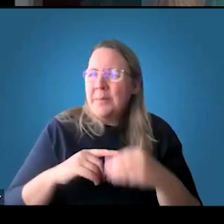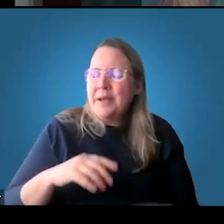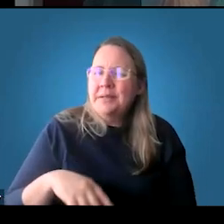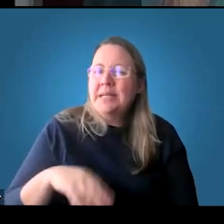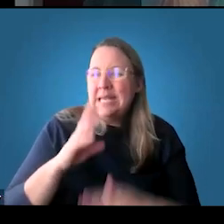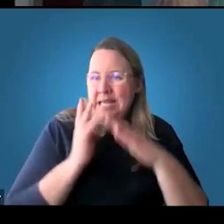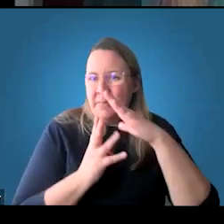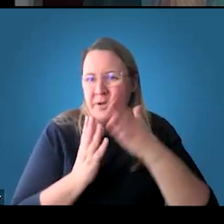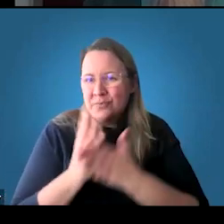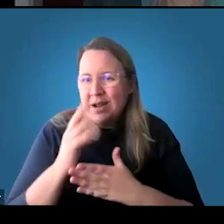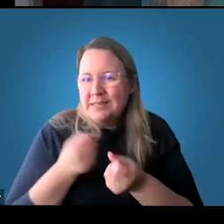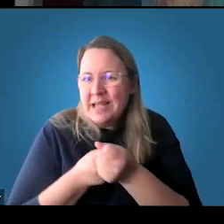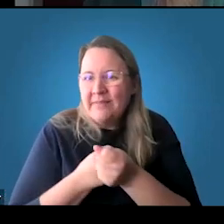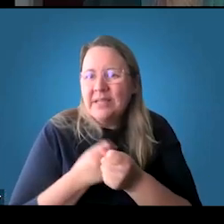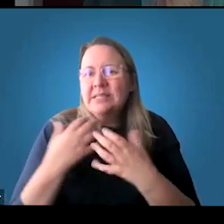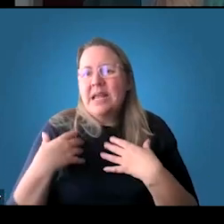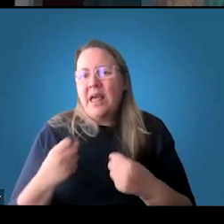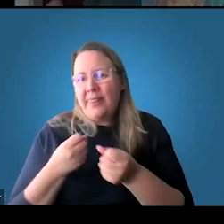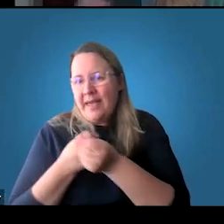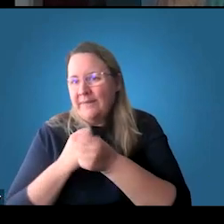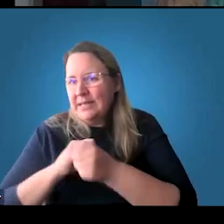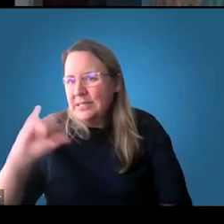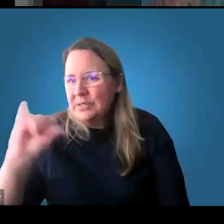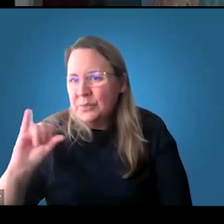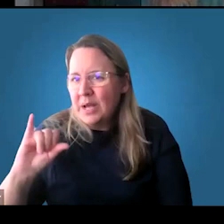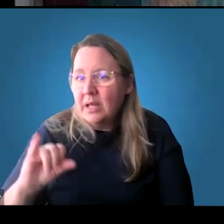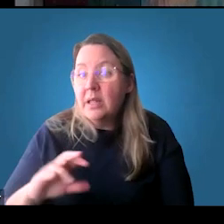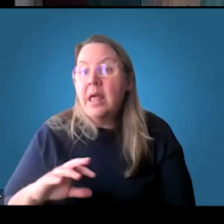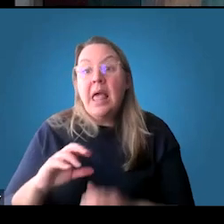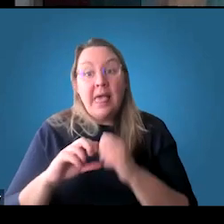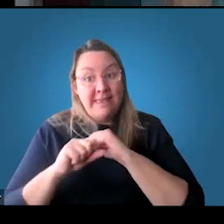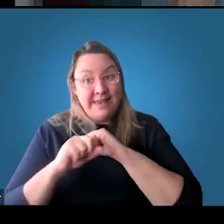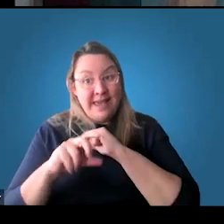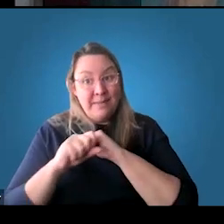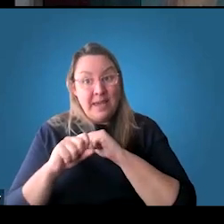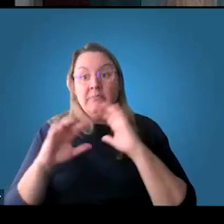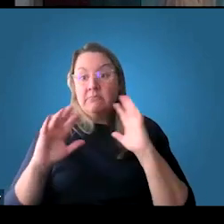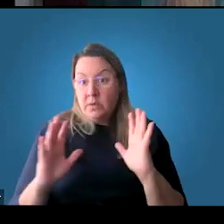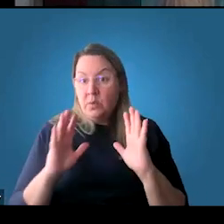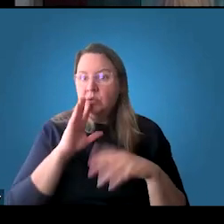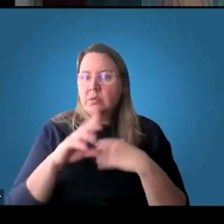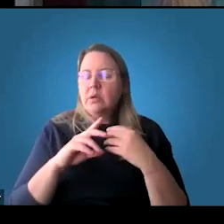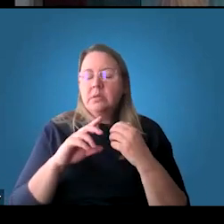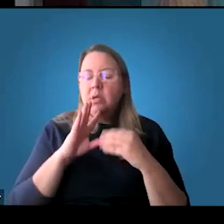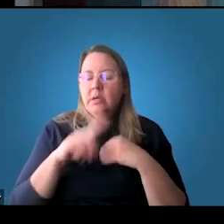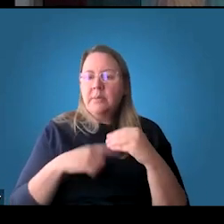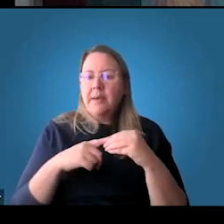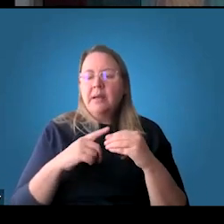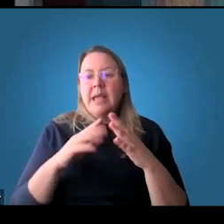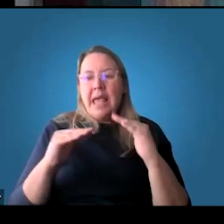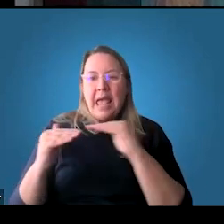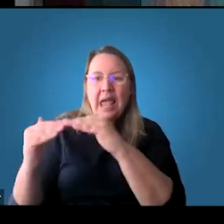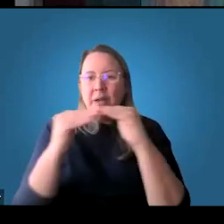immigrant rights advocates, and health advocates. And the campaign itself was motivated by the foundation's values of equity